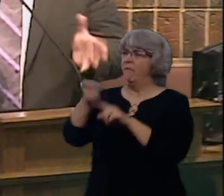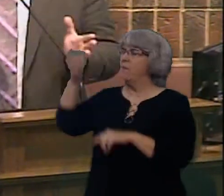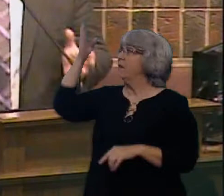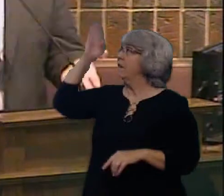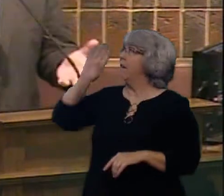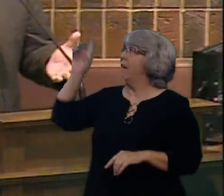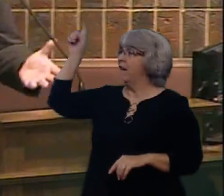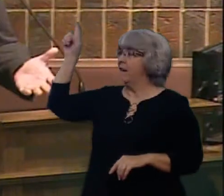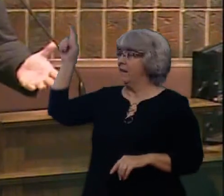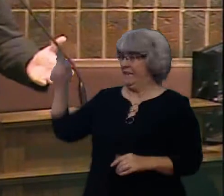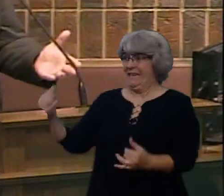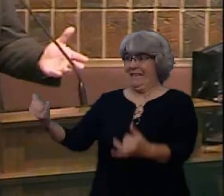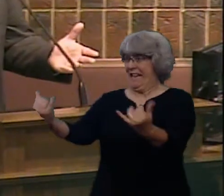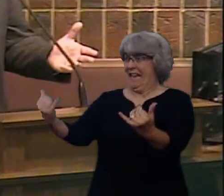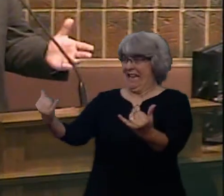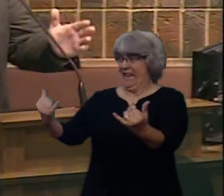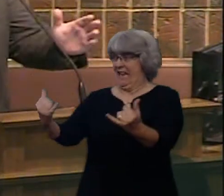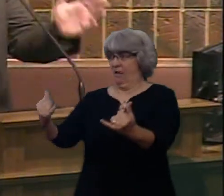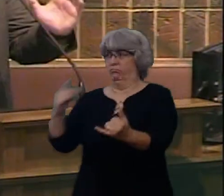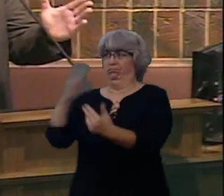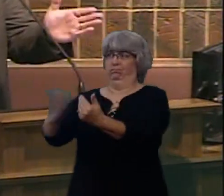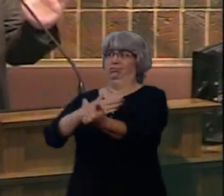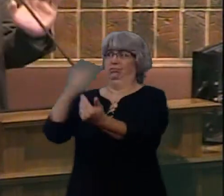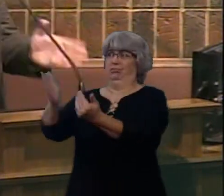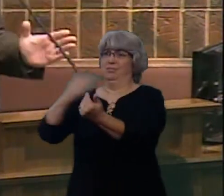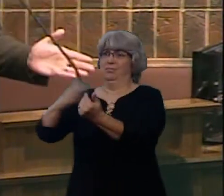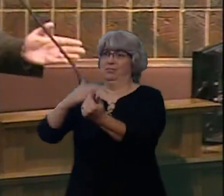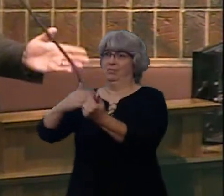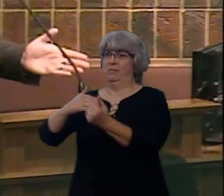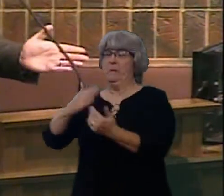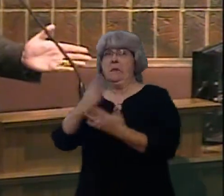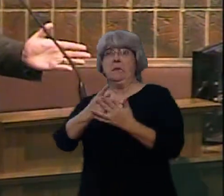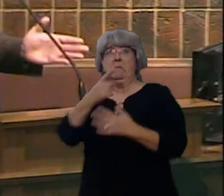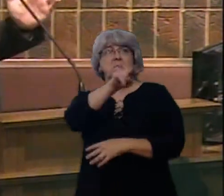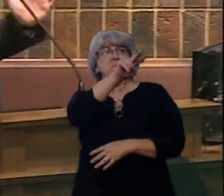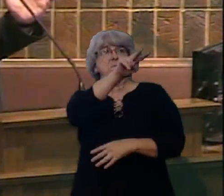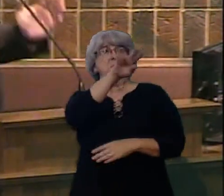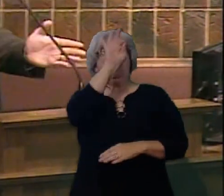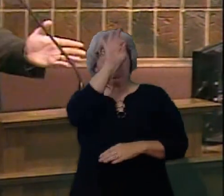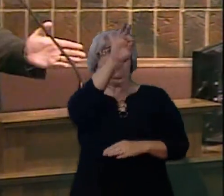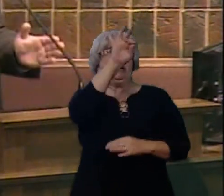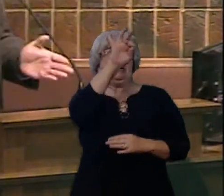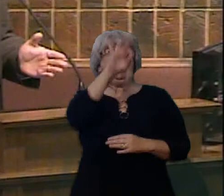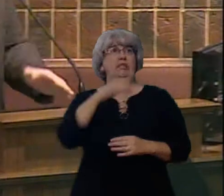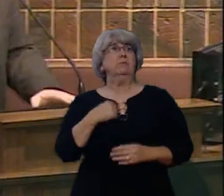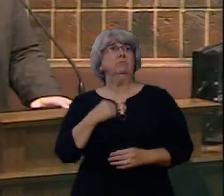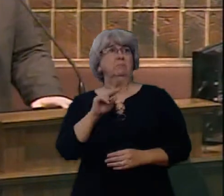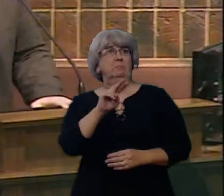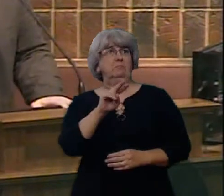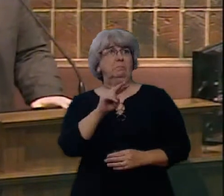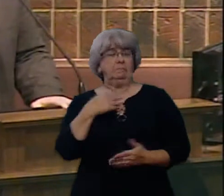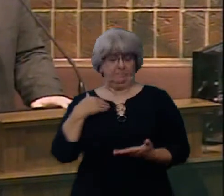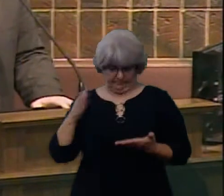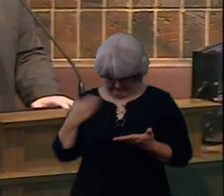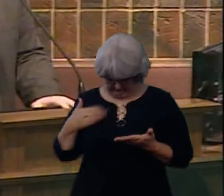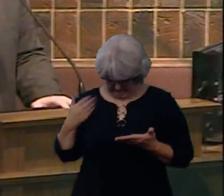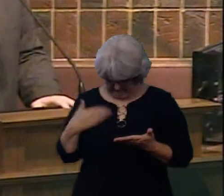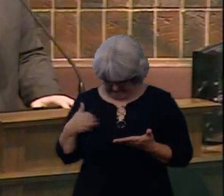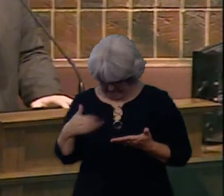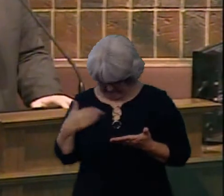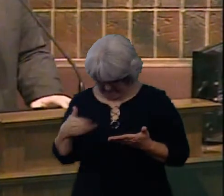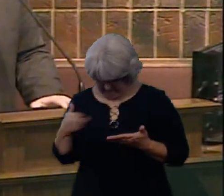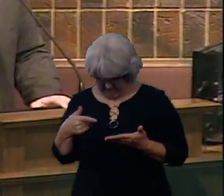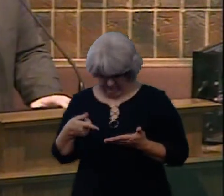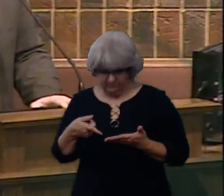it's even easier for us, because if somebody is preaching something and we cannot find it in the Word of God, we know that we are not